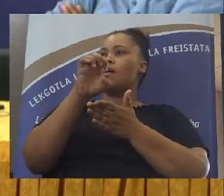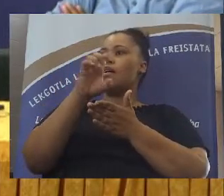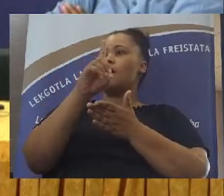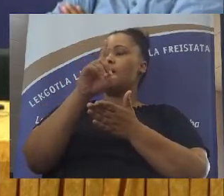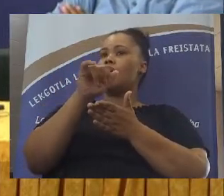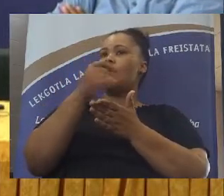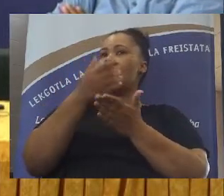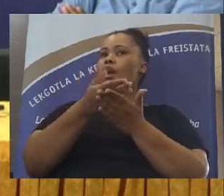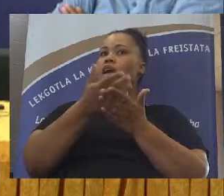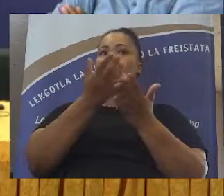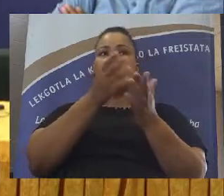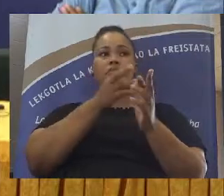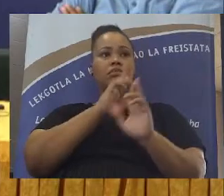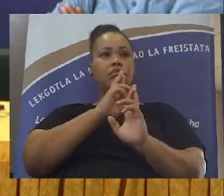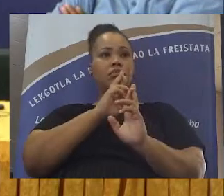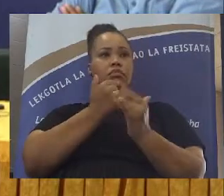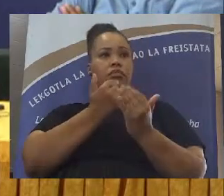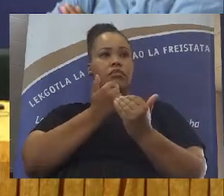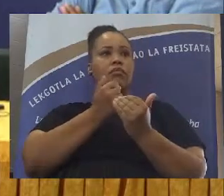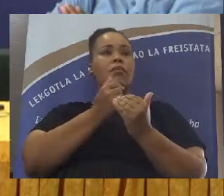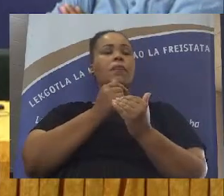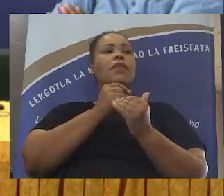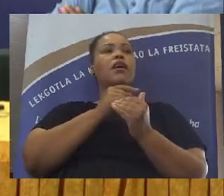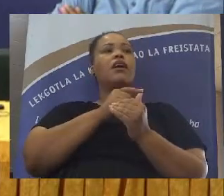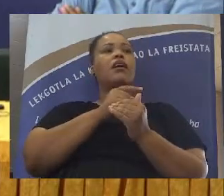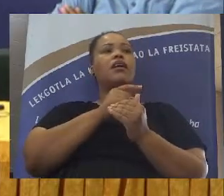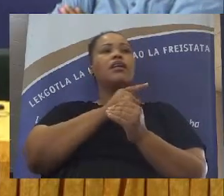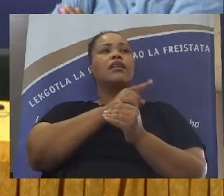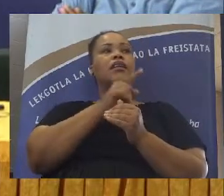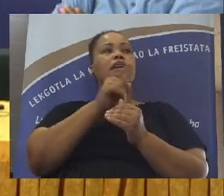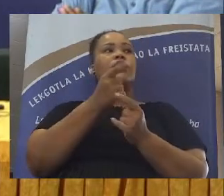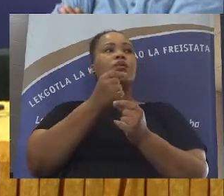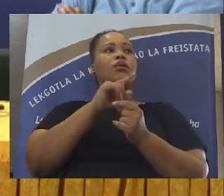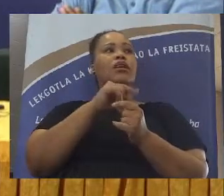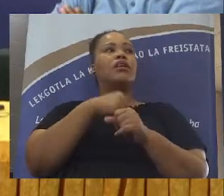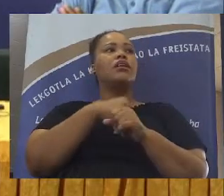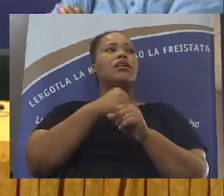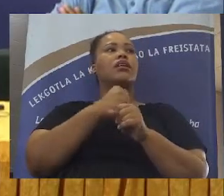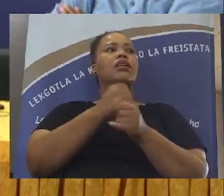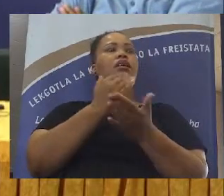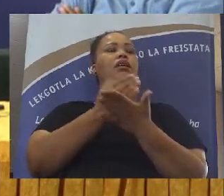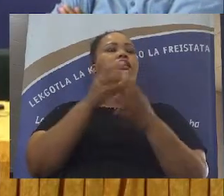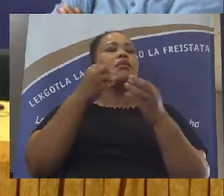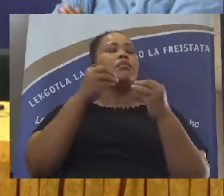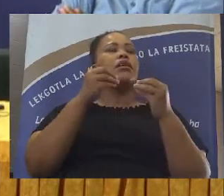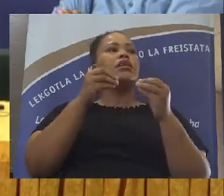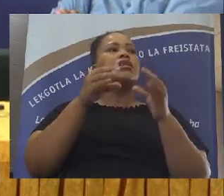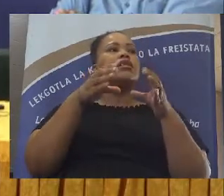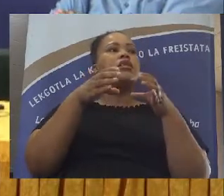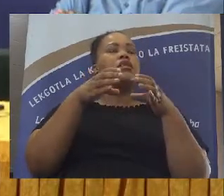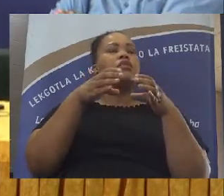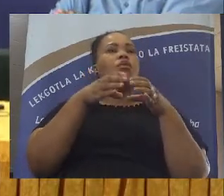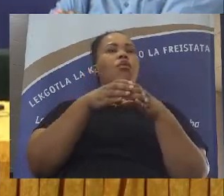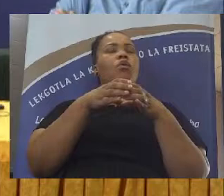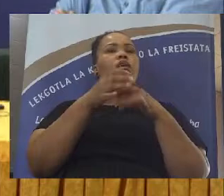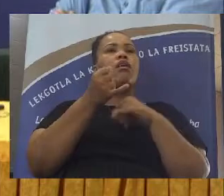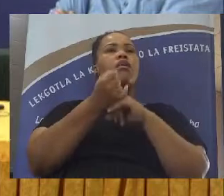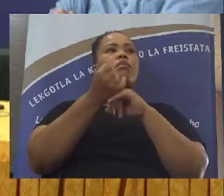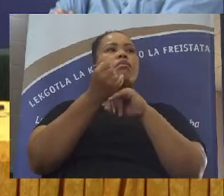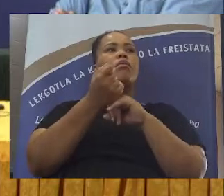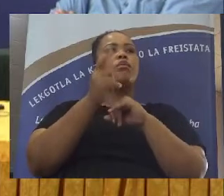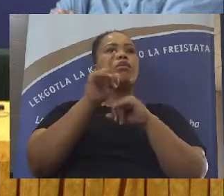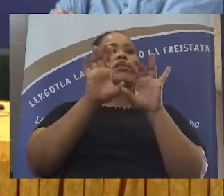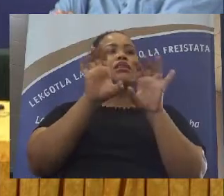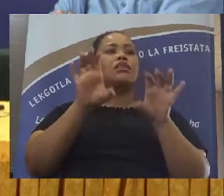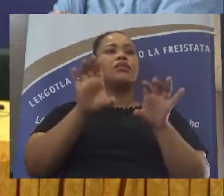feedback to us in terms of what are they doing to make sure that small enterprises get supported to get the certificates that they need to